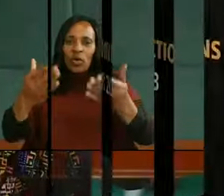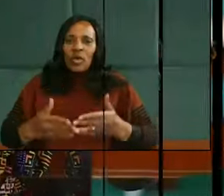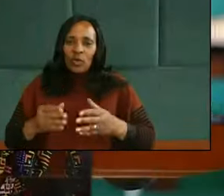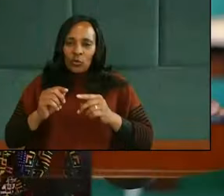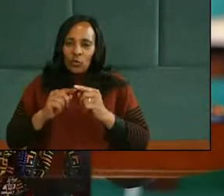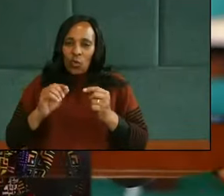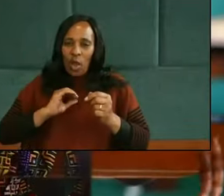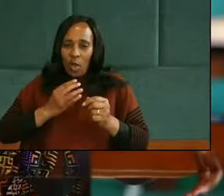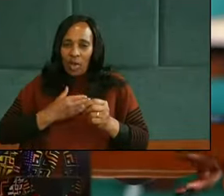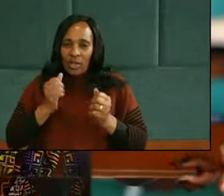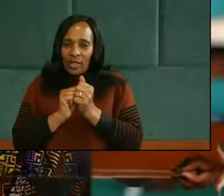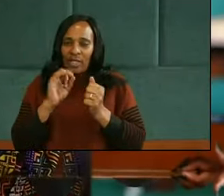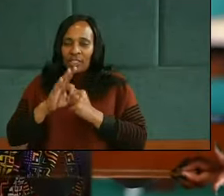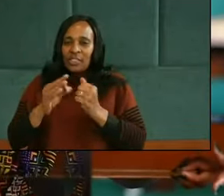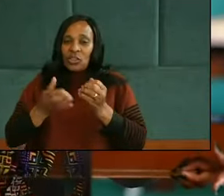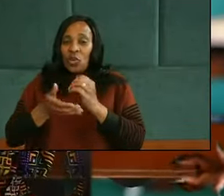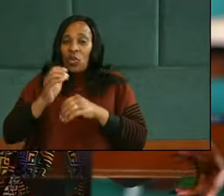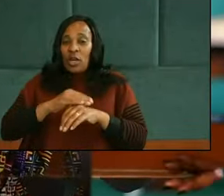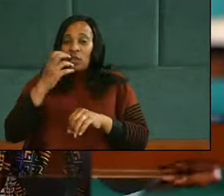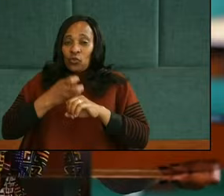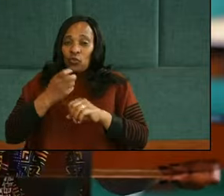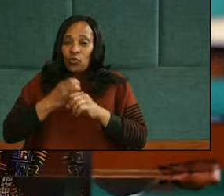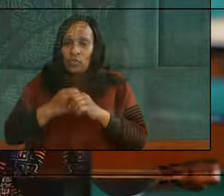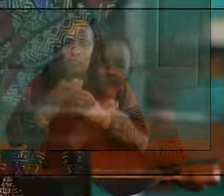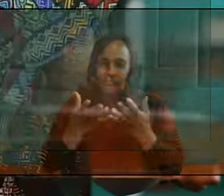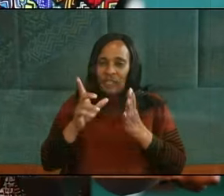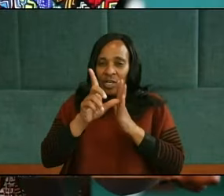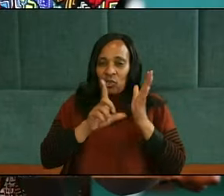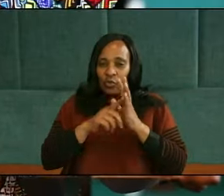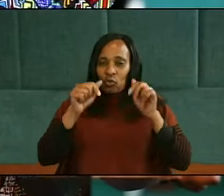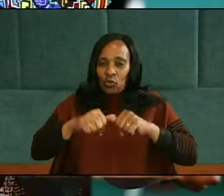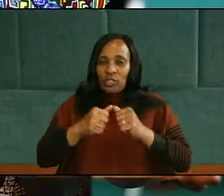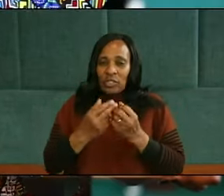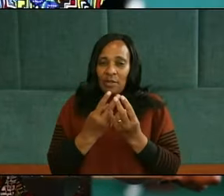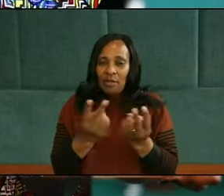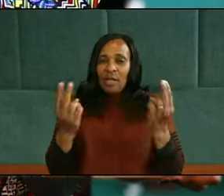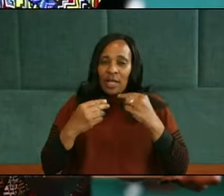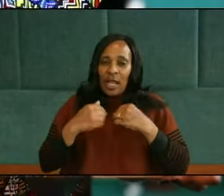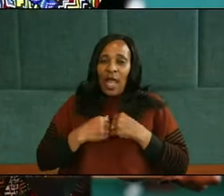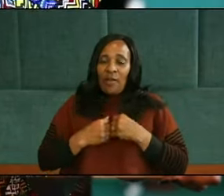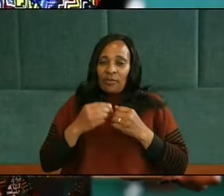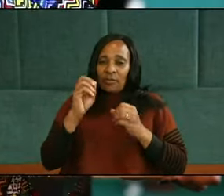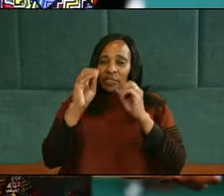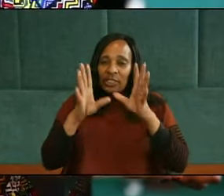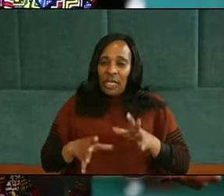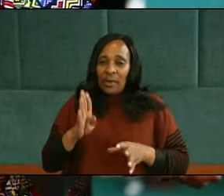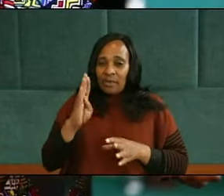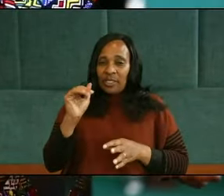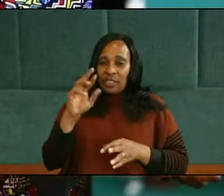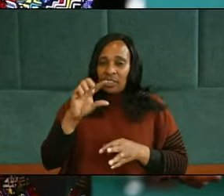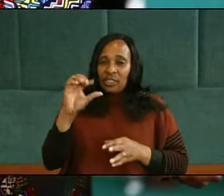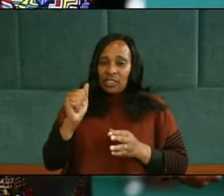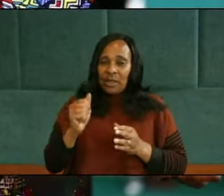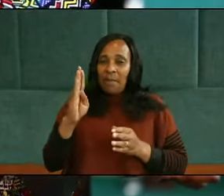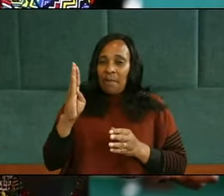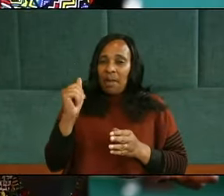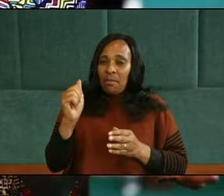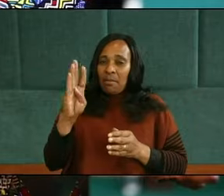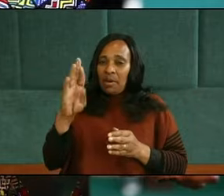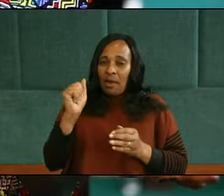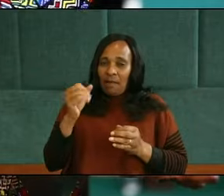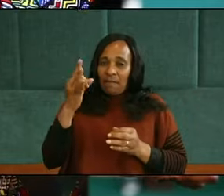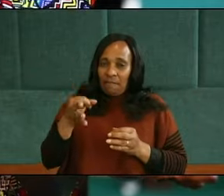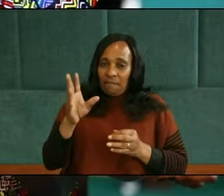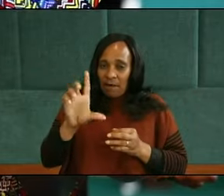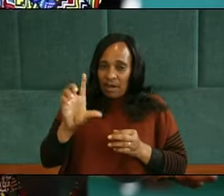Welcome to our 13th Cornerstone lesson today. On the panel, we have Cha Bridget, Flex, Barbara, and Ashley. On orchestra,